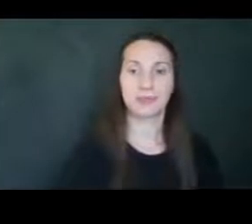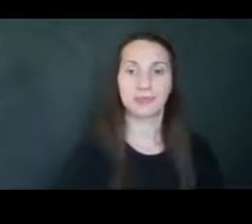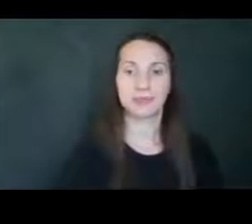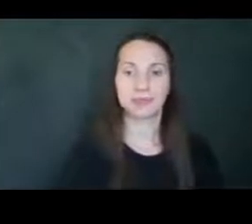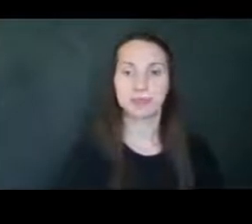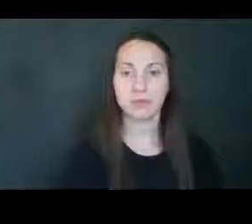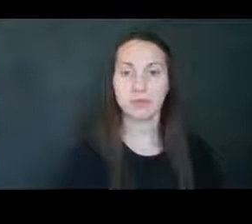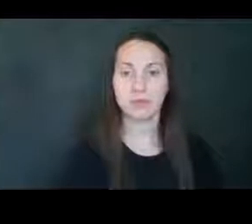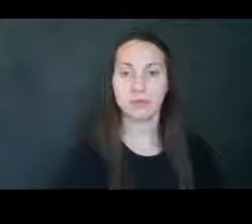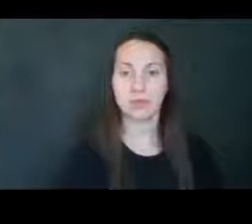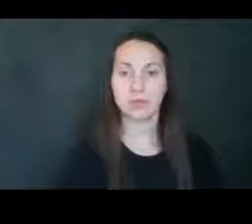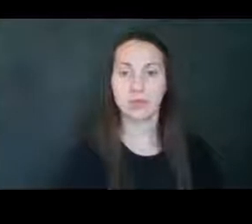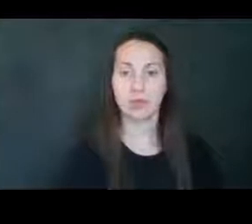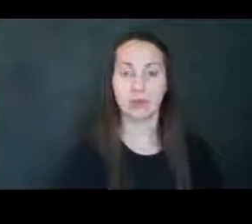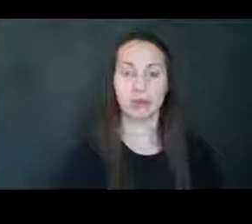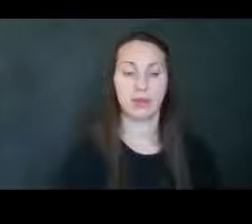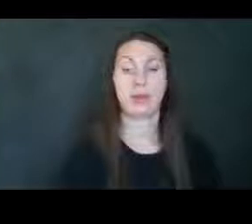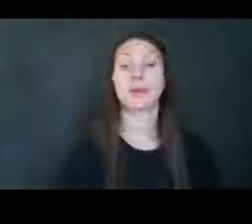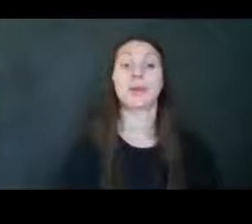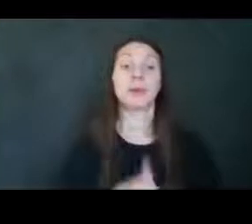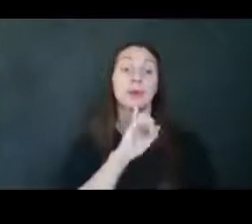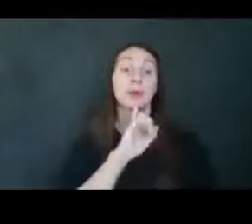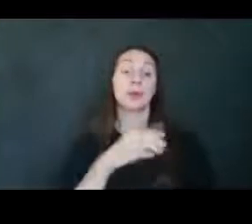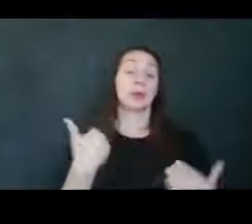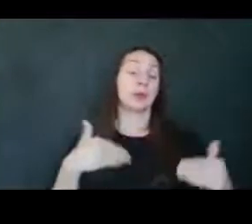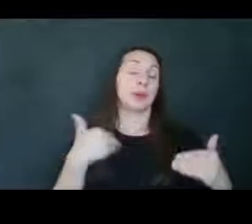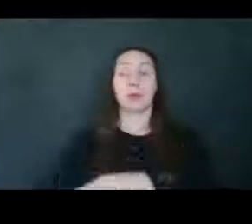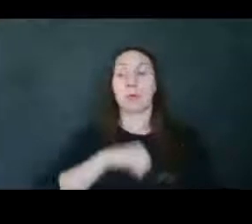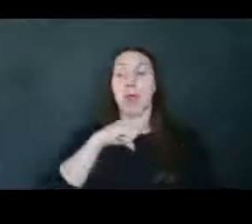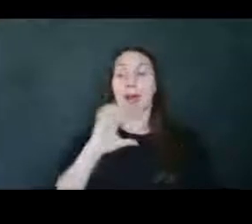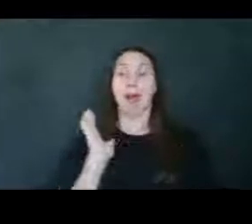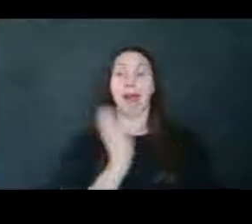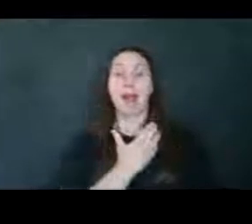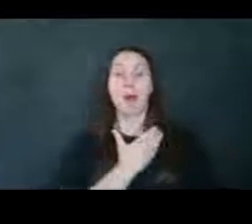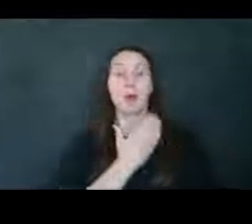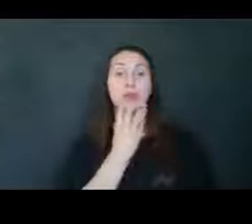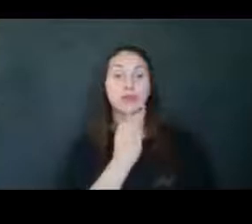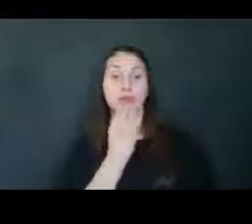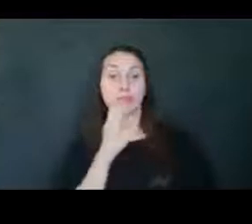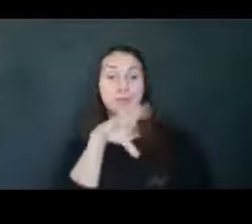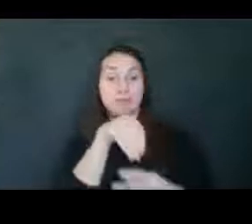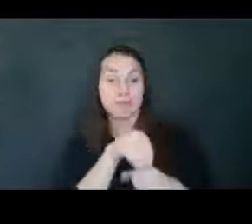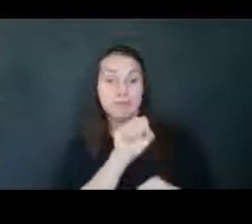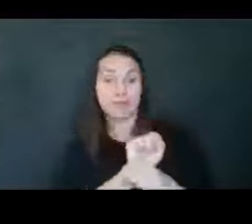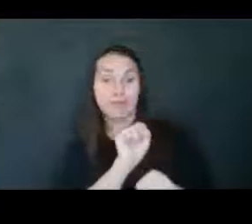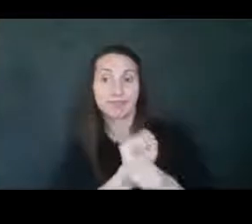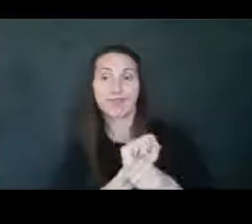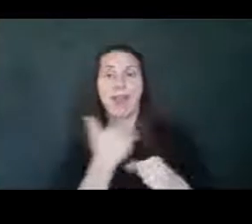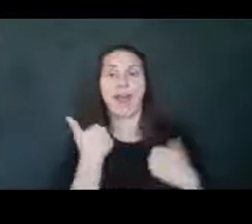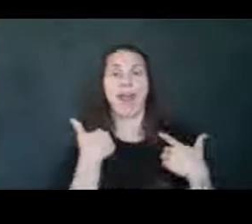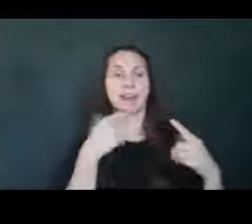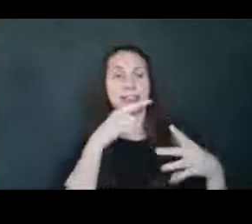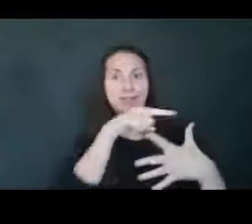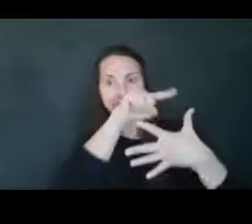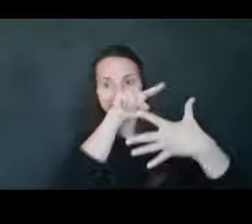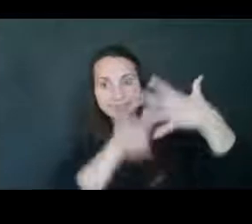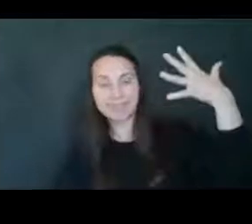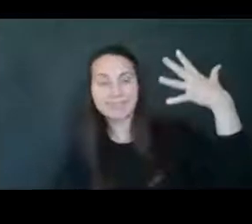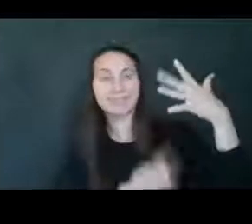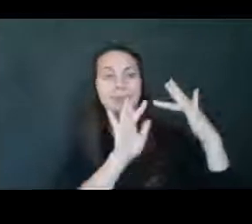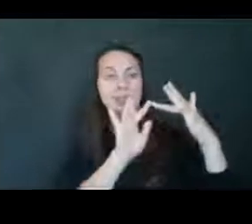We are especially proud that our Jewish inclusion work encompasses an actively engaged network of several